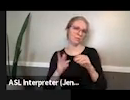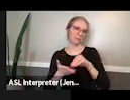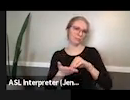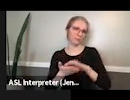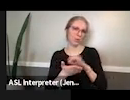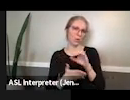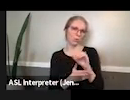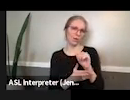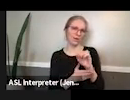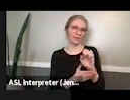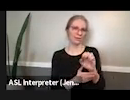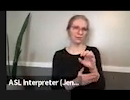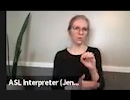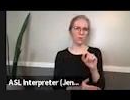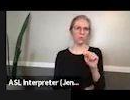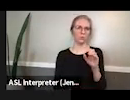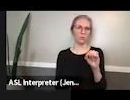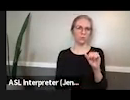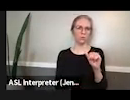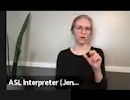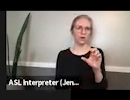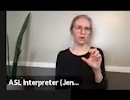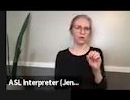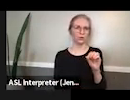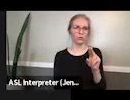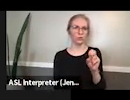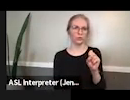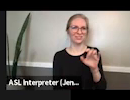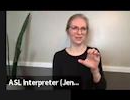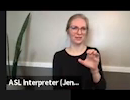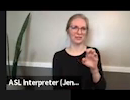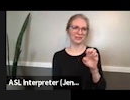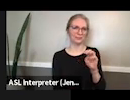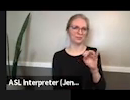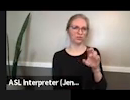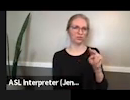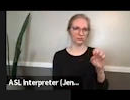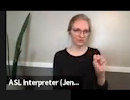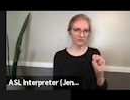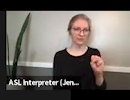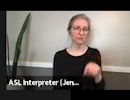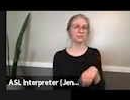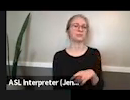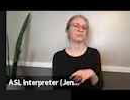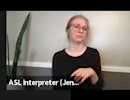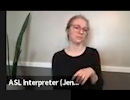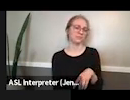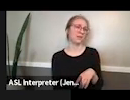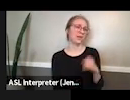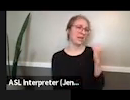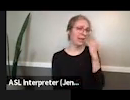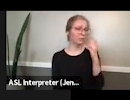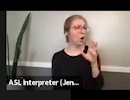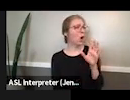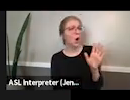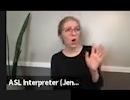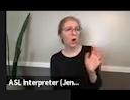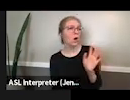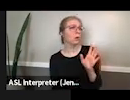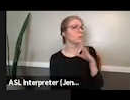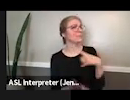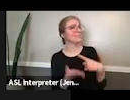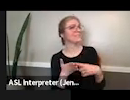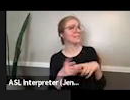for, autoacoustic emissions. And if you can say, no, let's talk about that